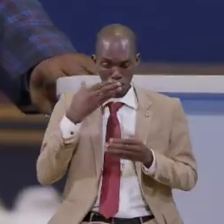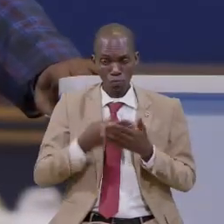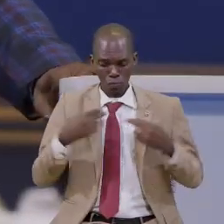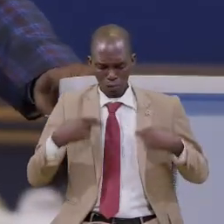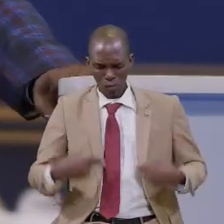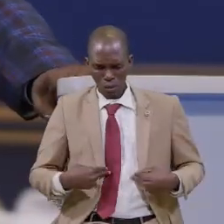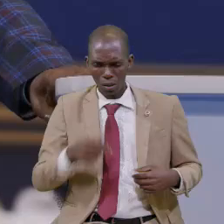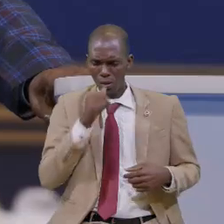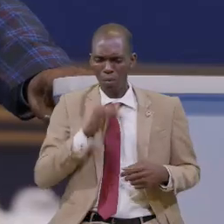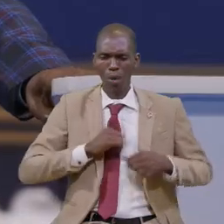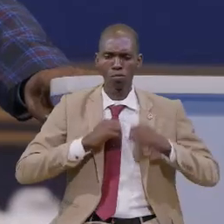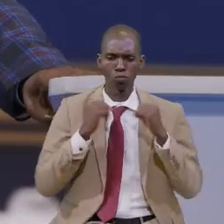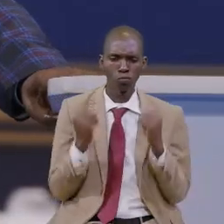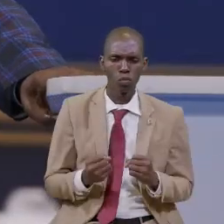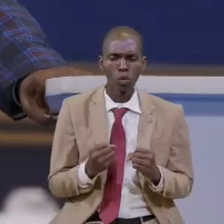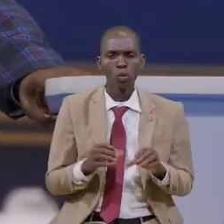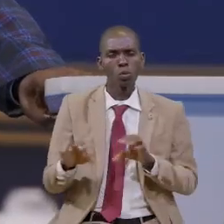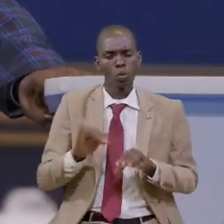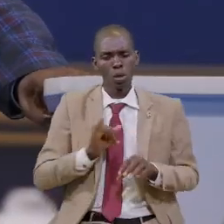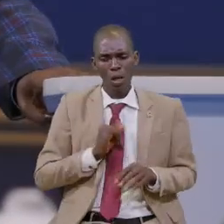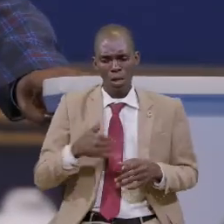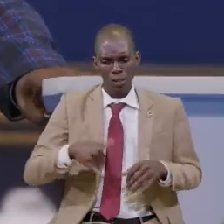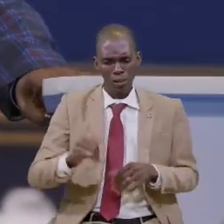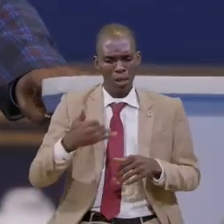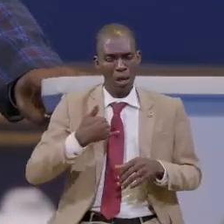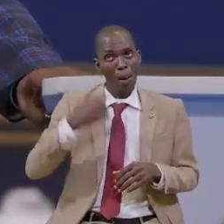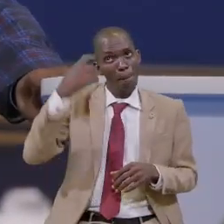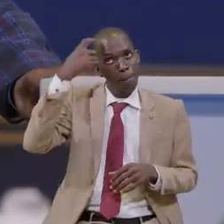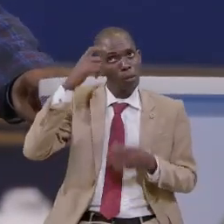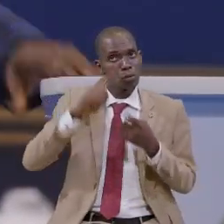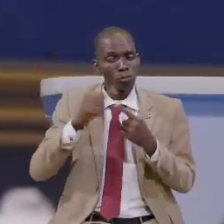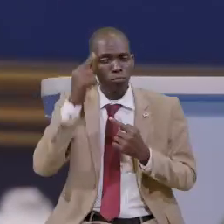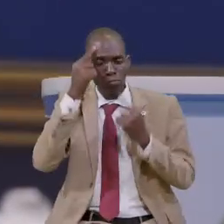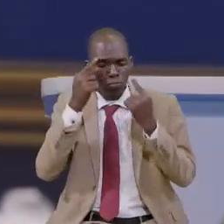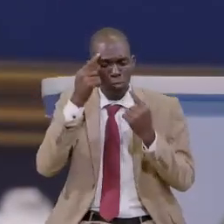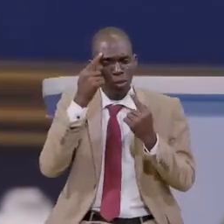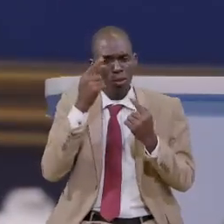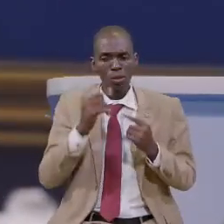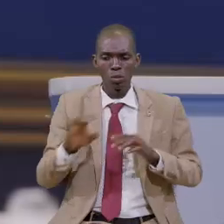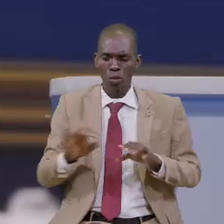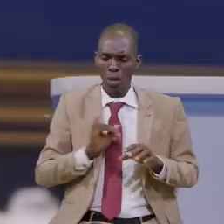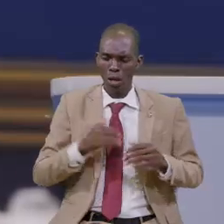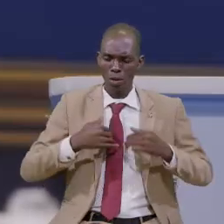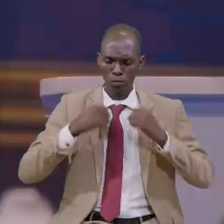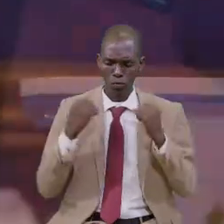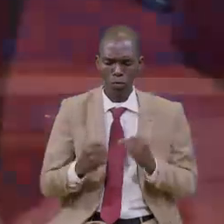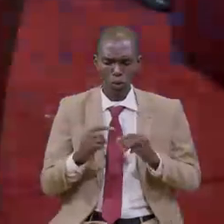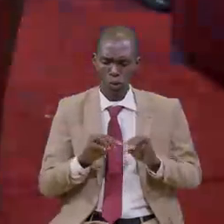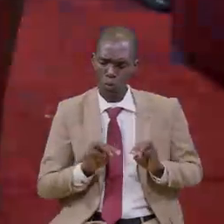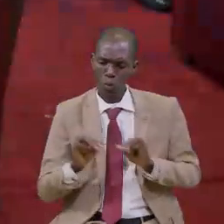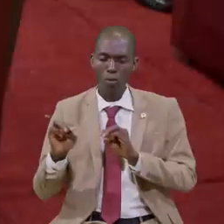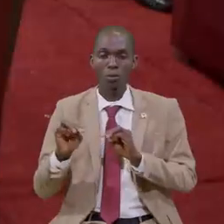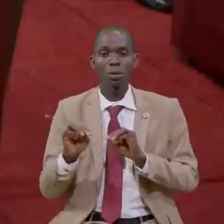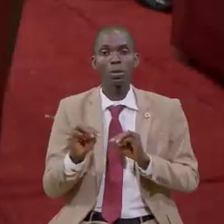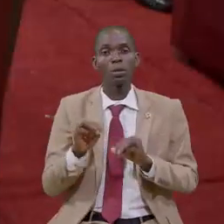have a mind to think? And I have the strength to move. It said, one thing